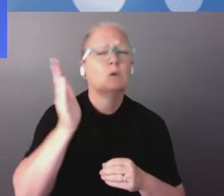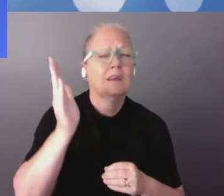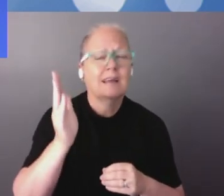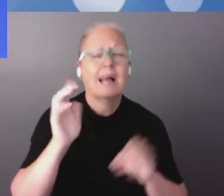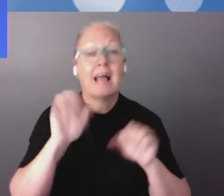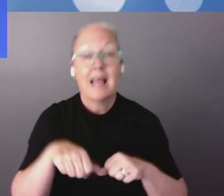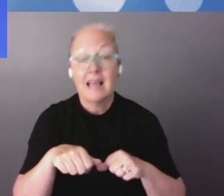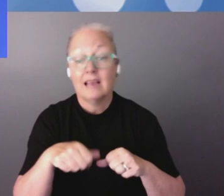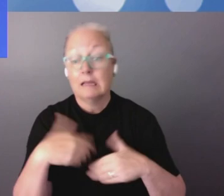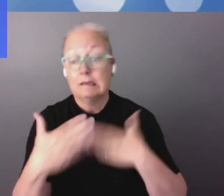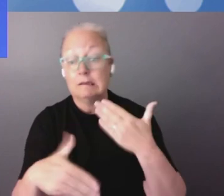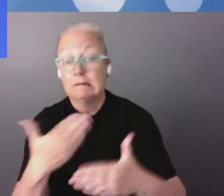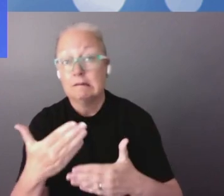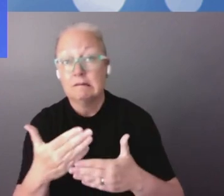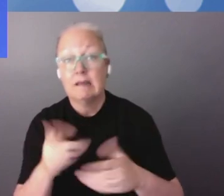threat.